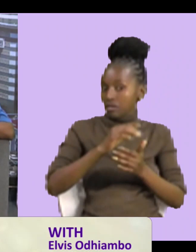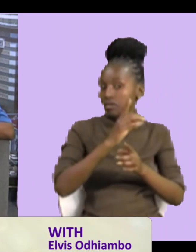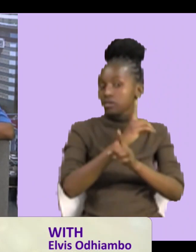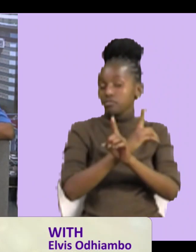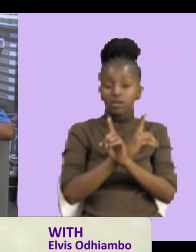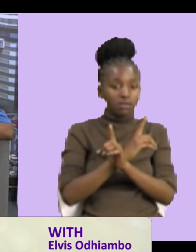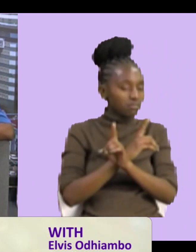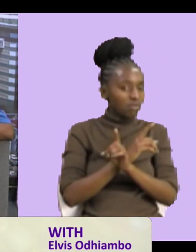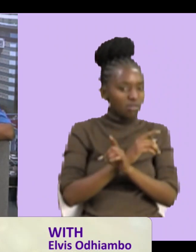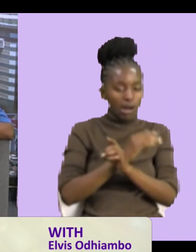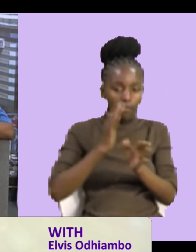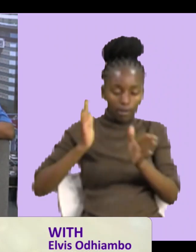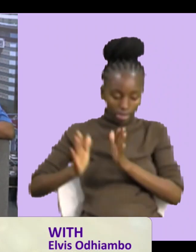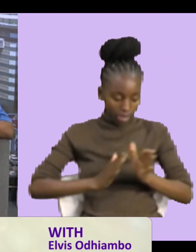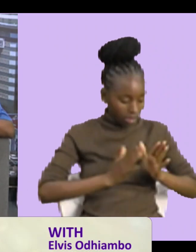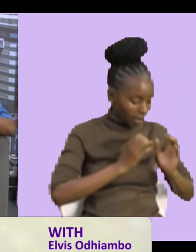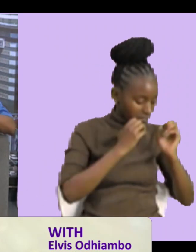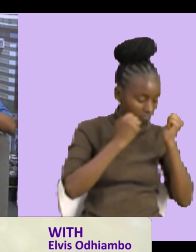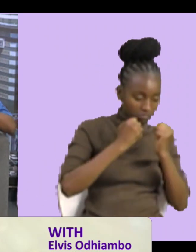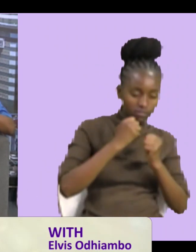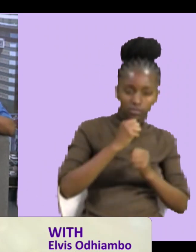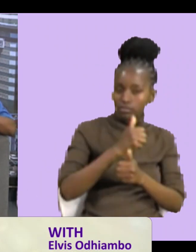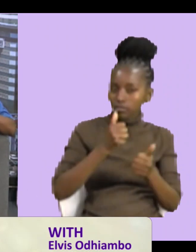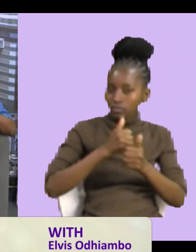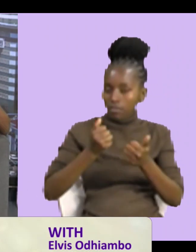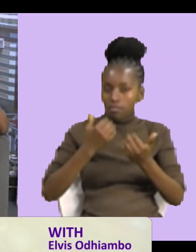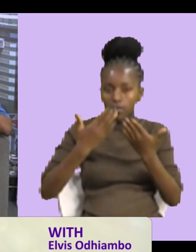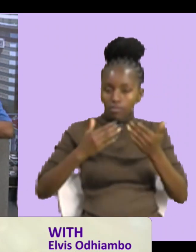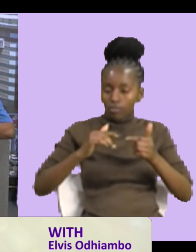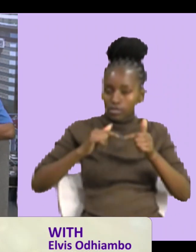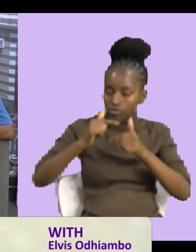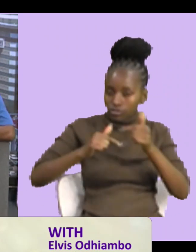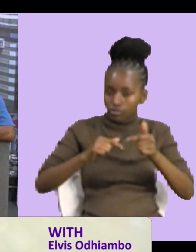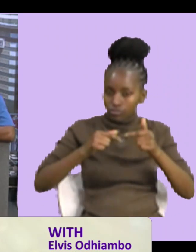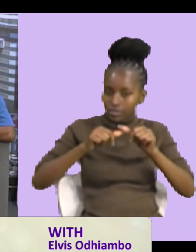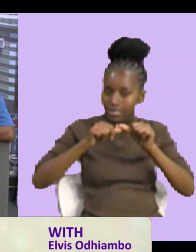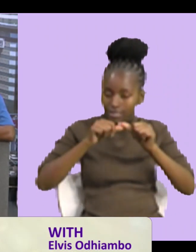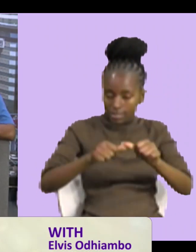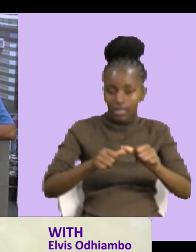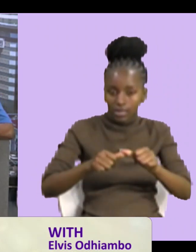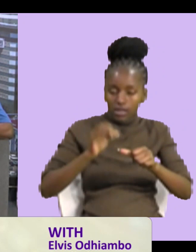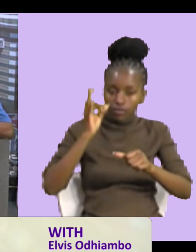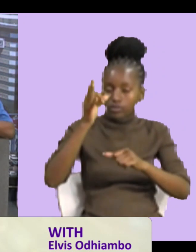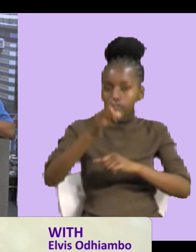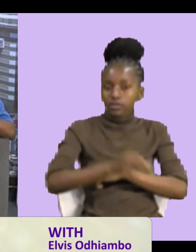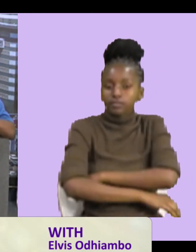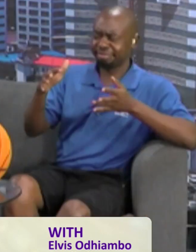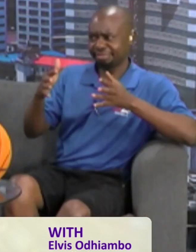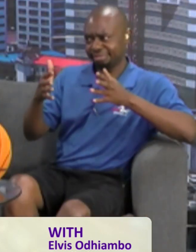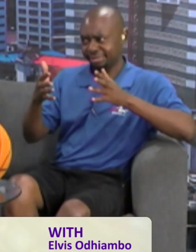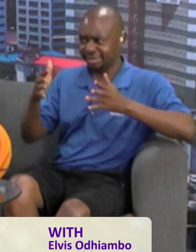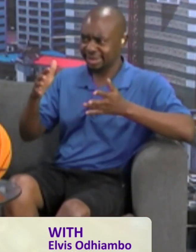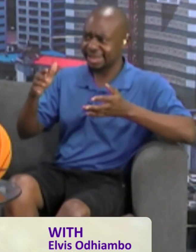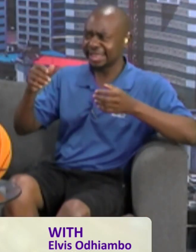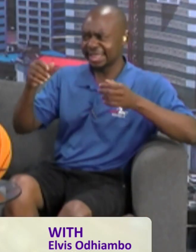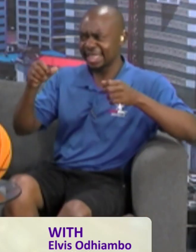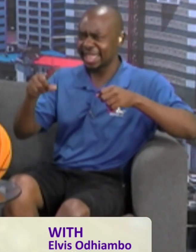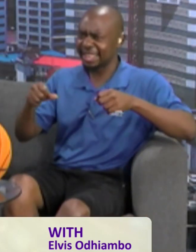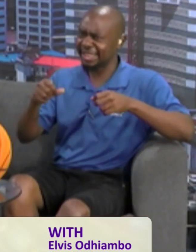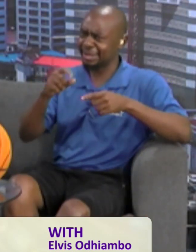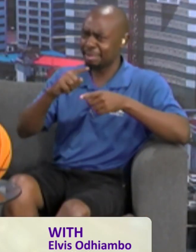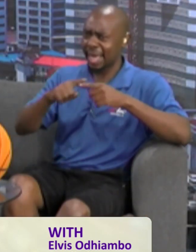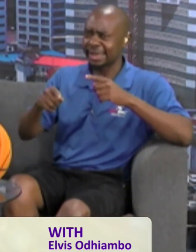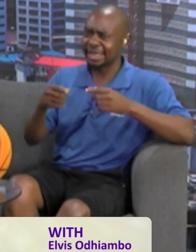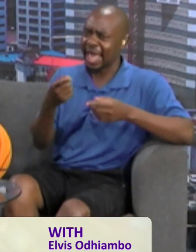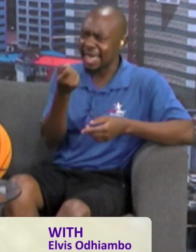well compacted? Do you think they can really sustain these coming games in future? Now, for now, I believe it's